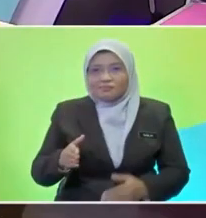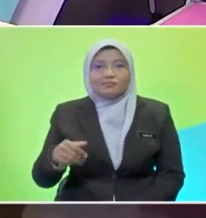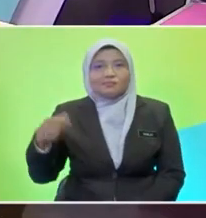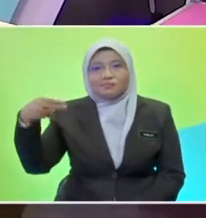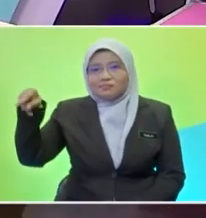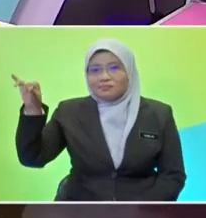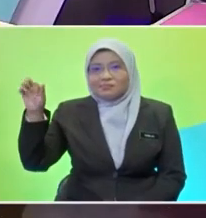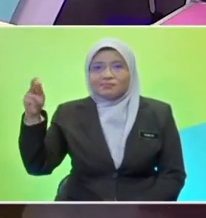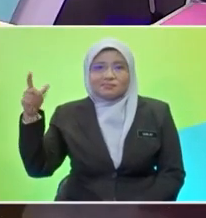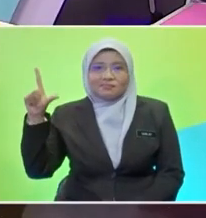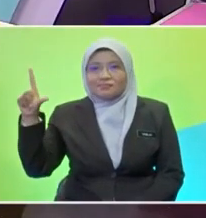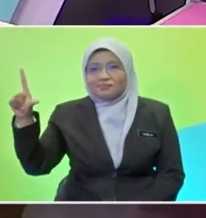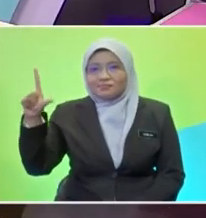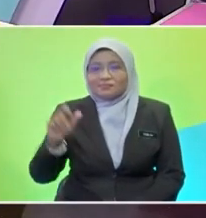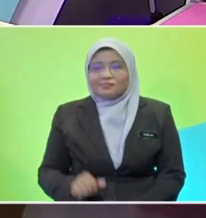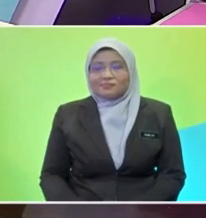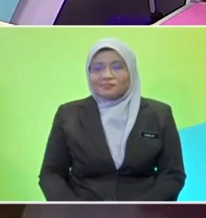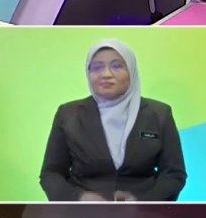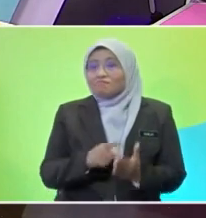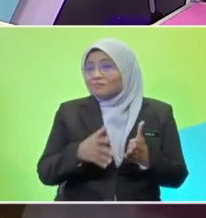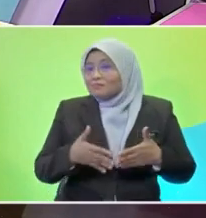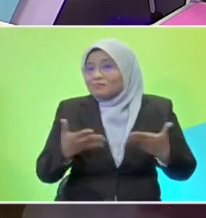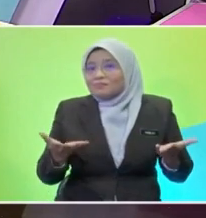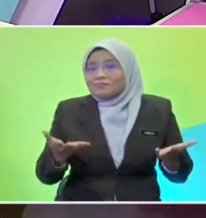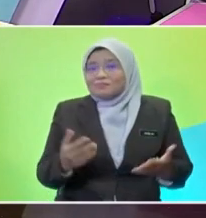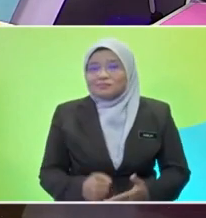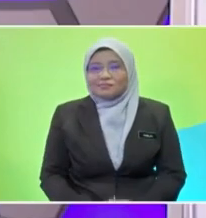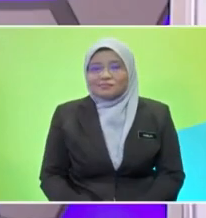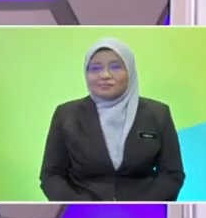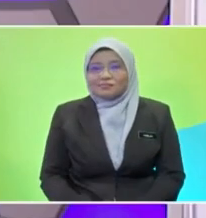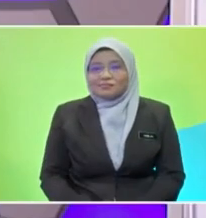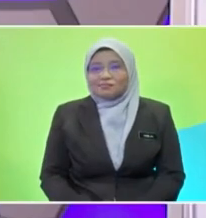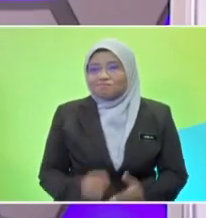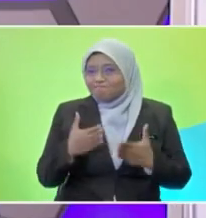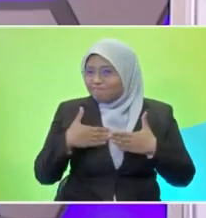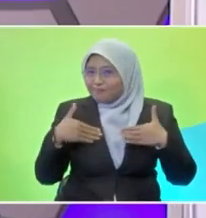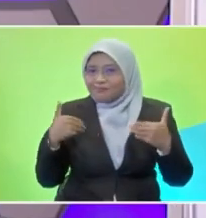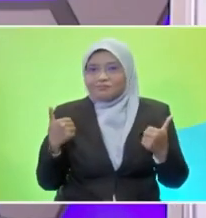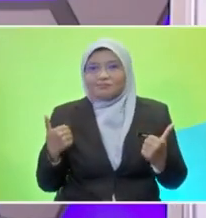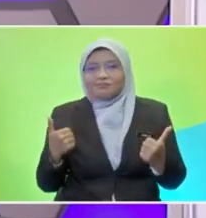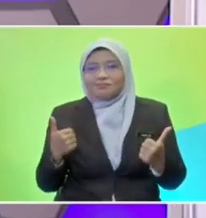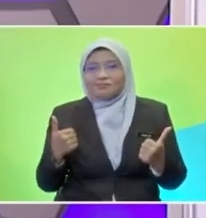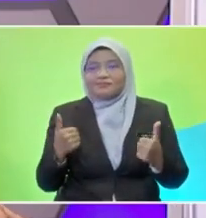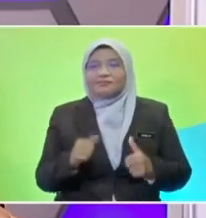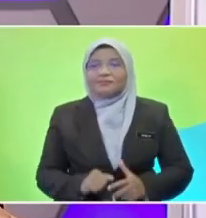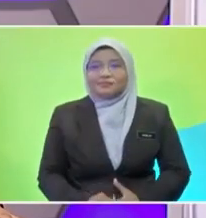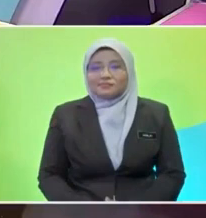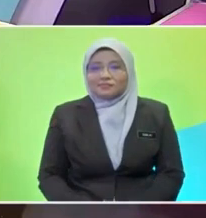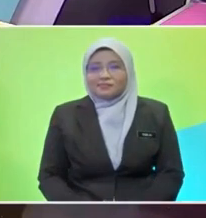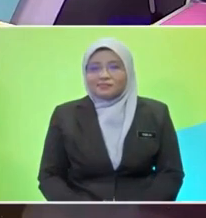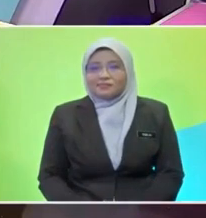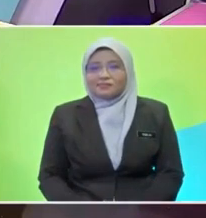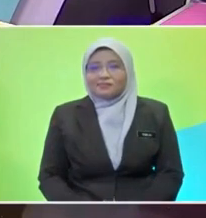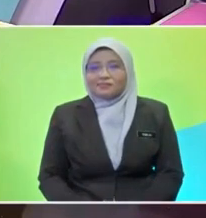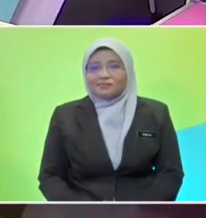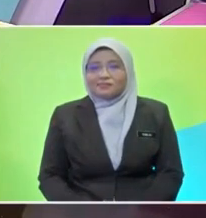Hello, Mr. Haiqal. How are you feeling today? I'm feeling good. Oh, I like that.